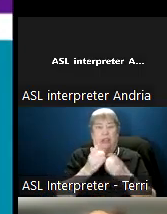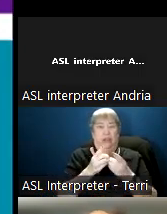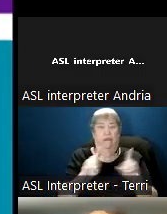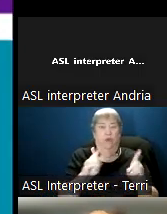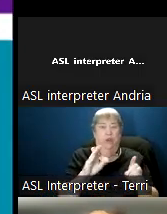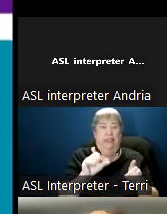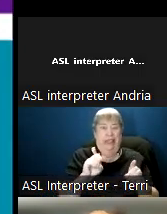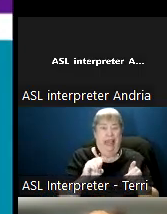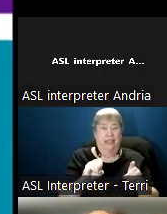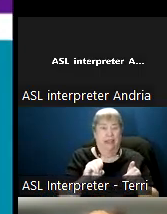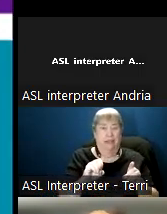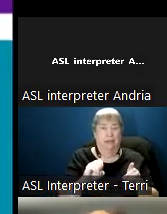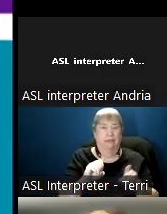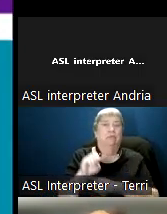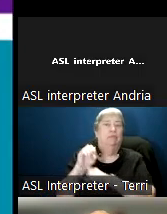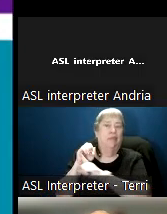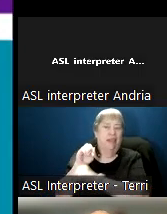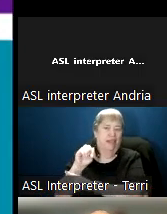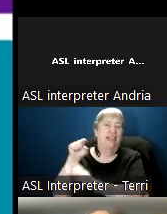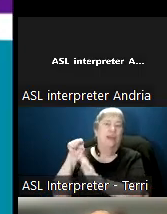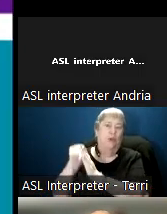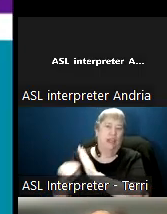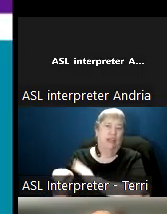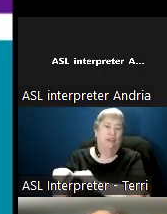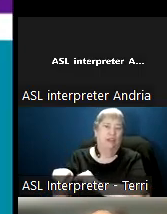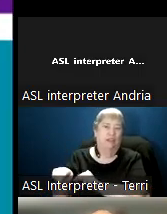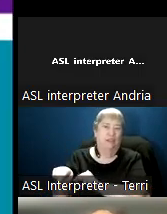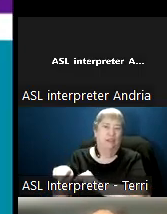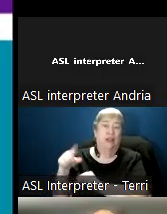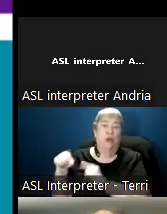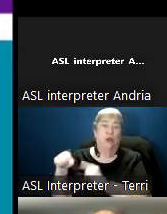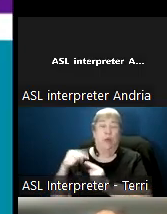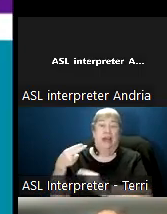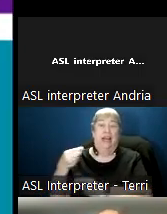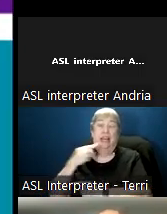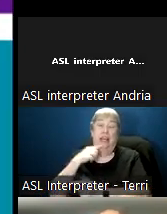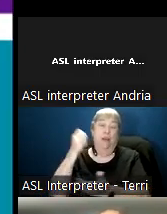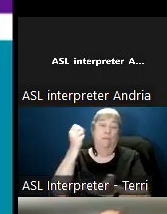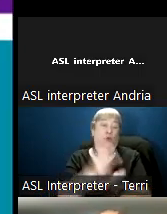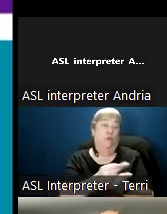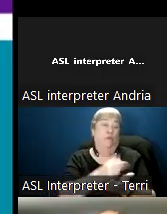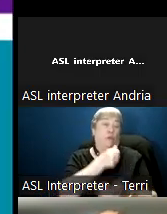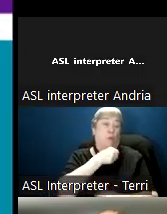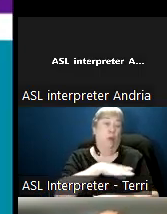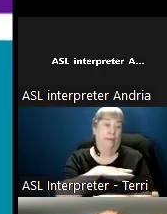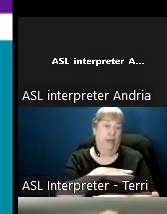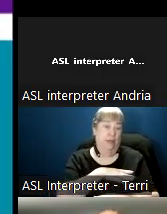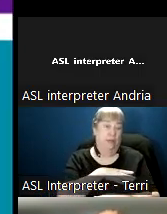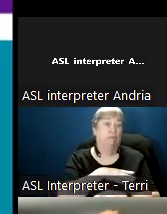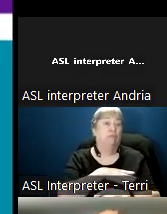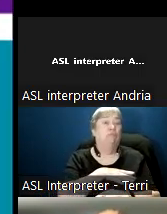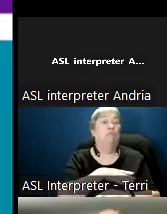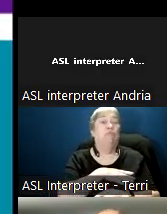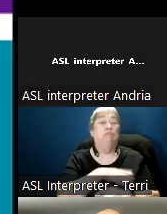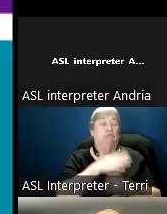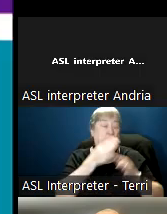intimate partner violence this year. Because when he granted the woman, made the